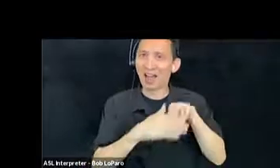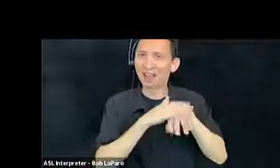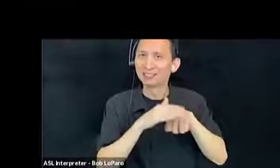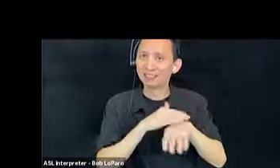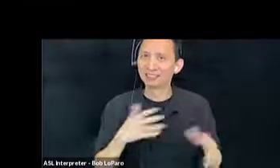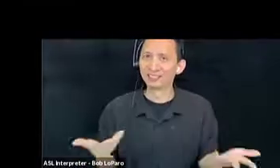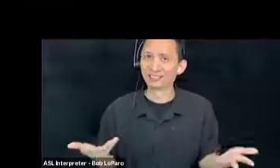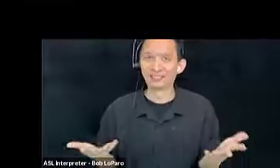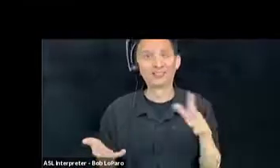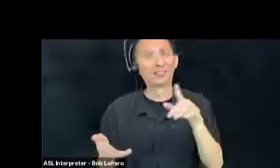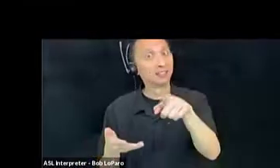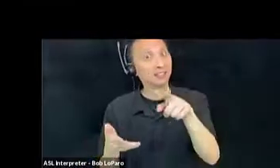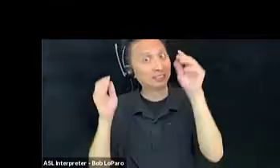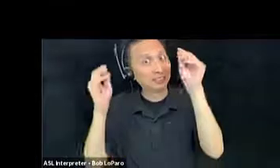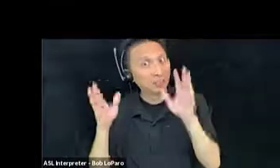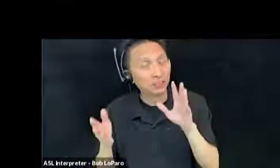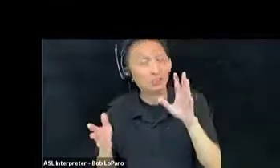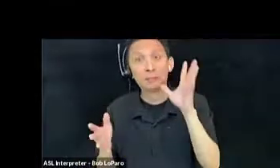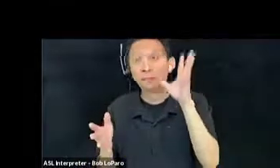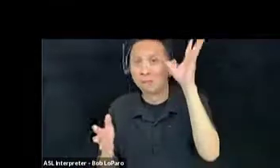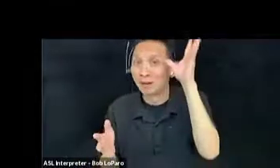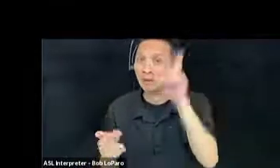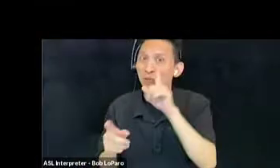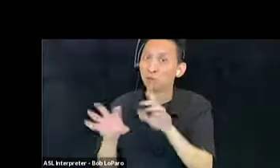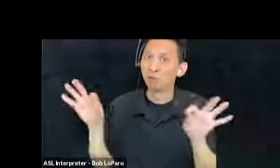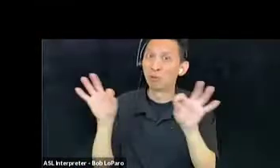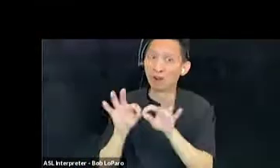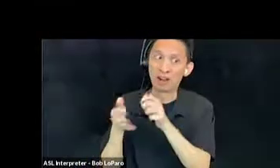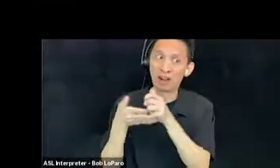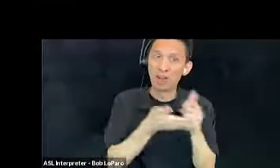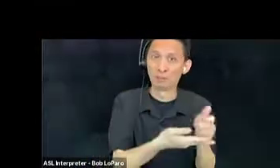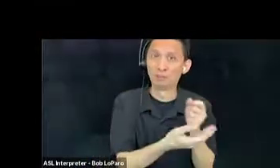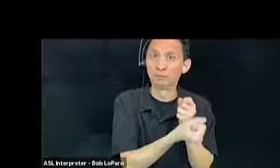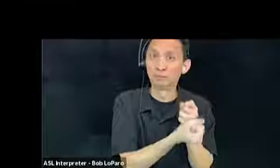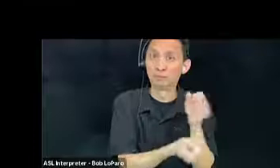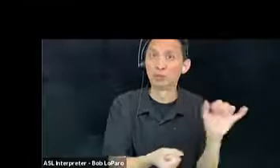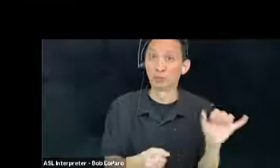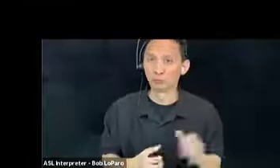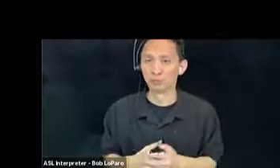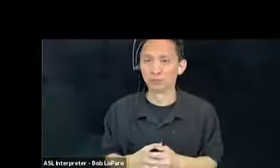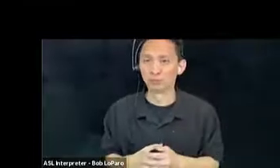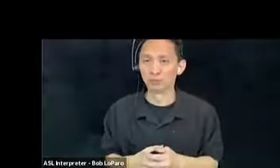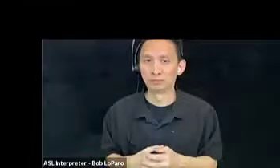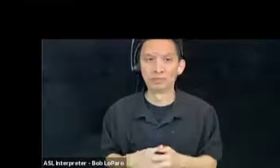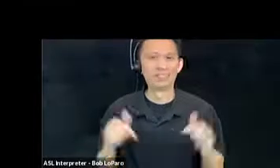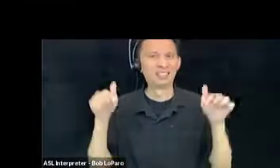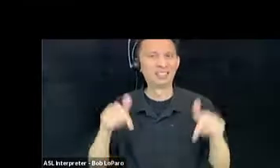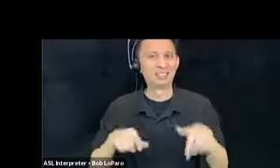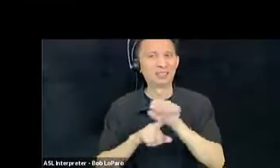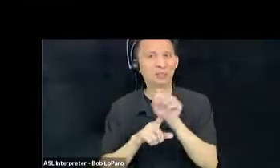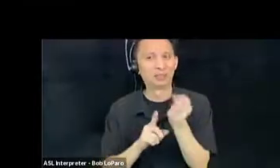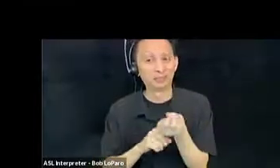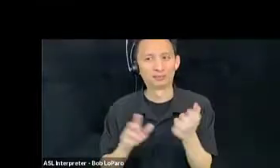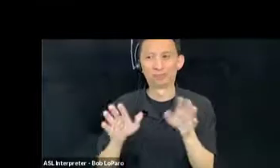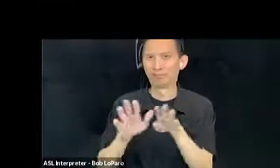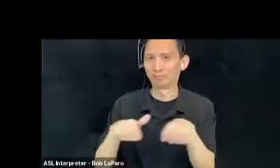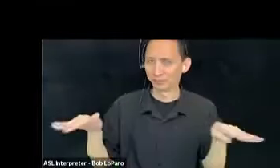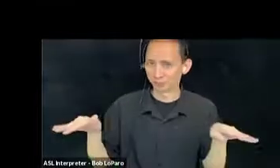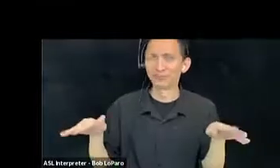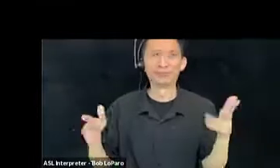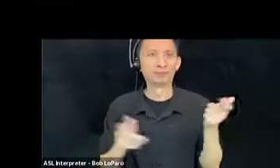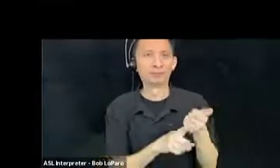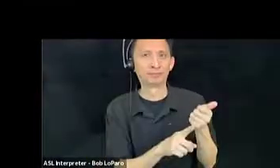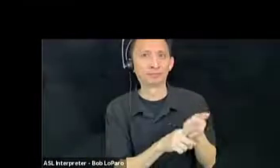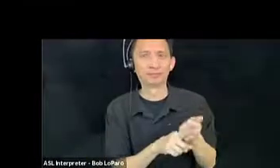we talk about the calendar system in this context, of course, we're talking about children or adults with dual sensory loss. But the people